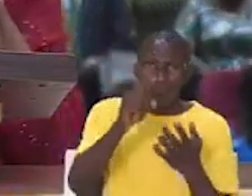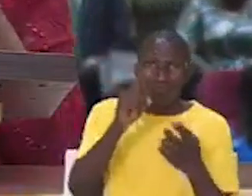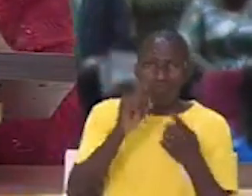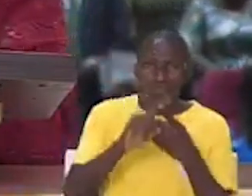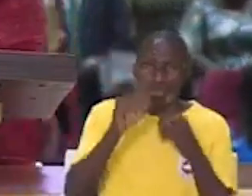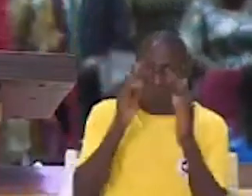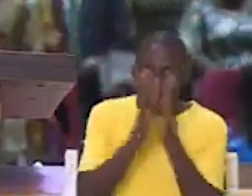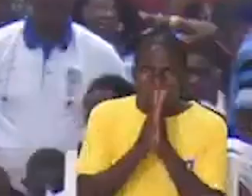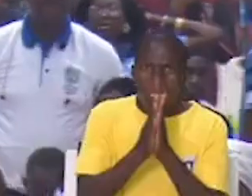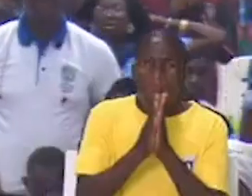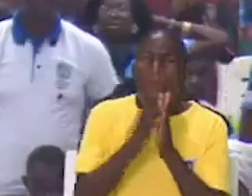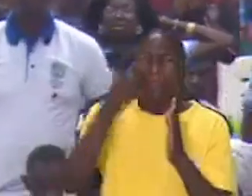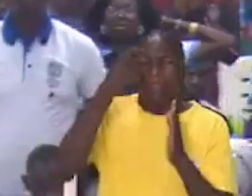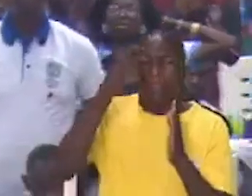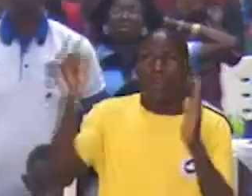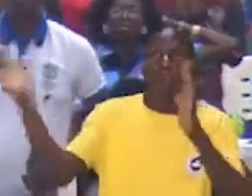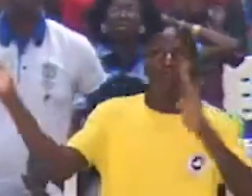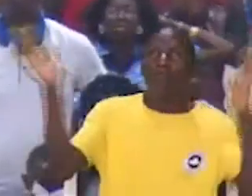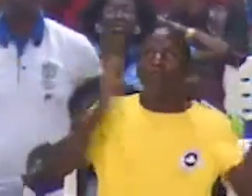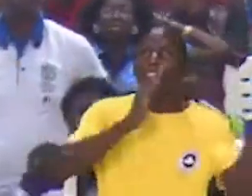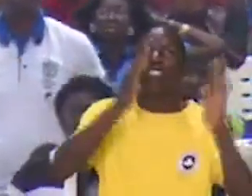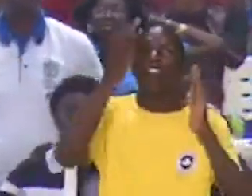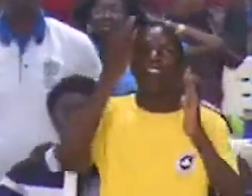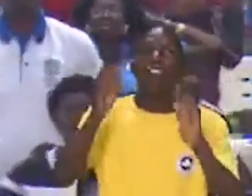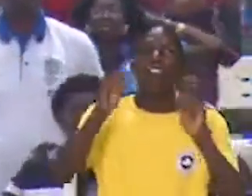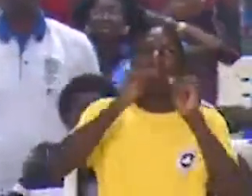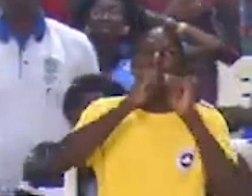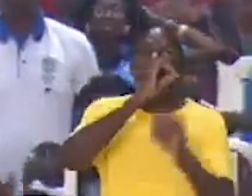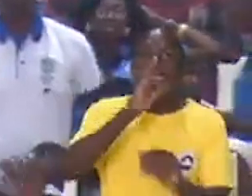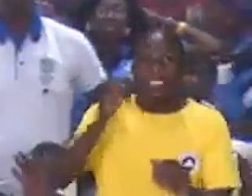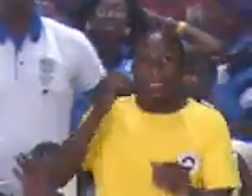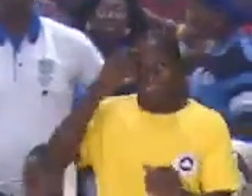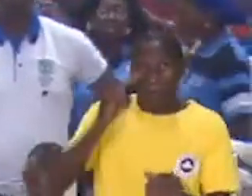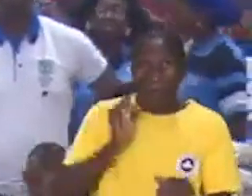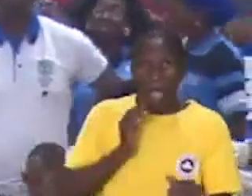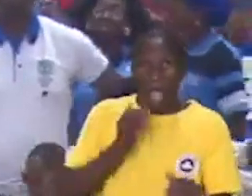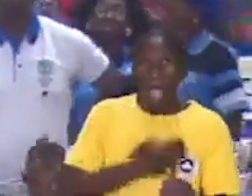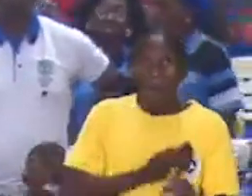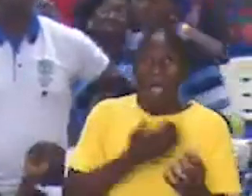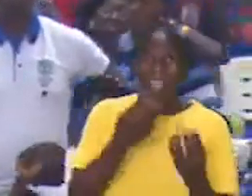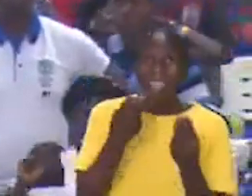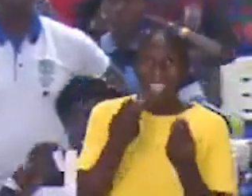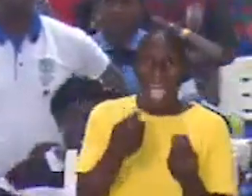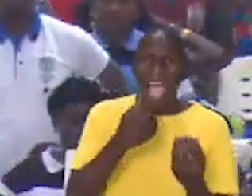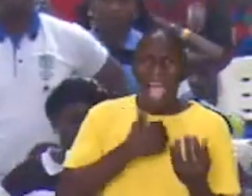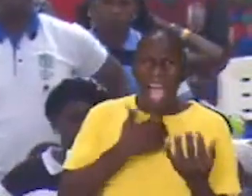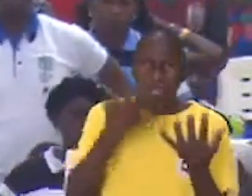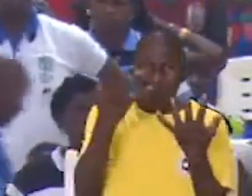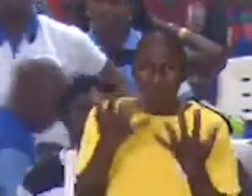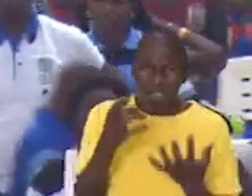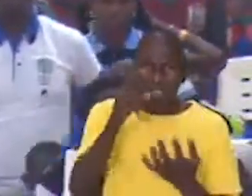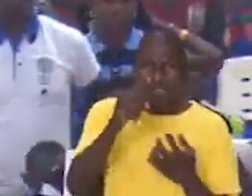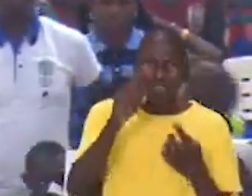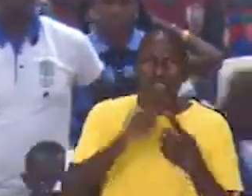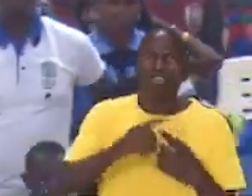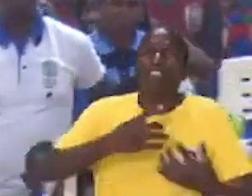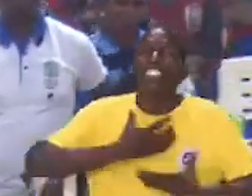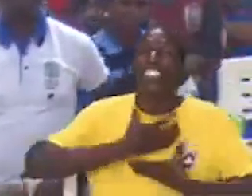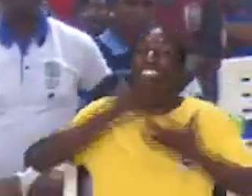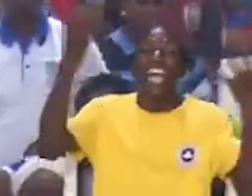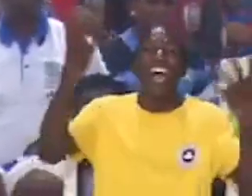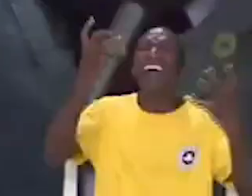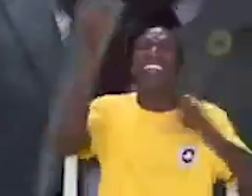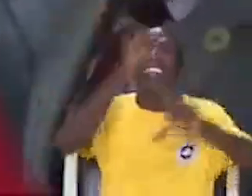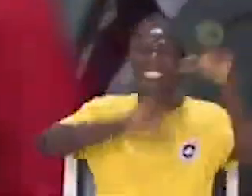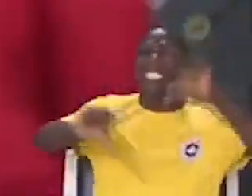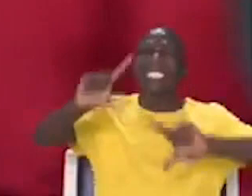of blessing for our land. Are you ready to pray? I want you to shout, don't murmur the prayer. Father,